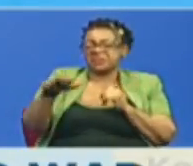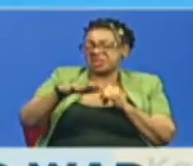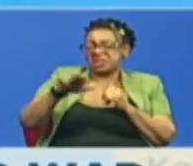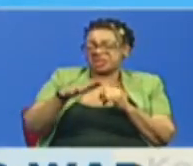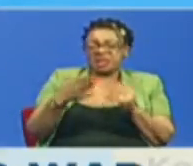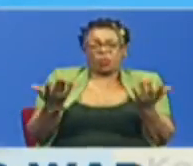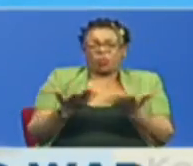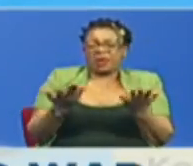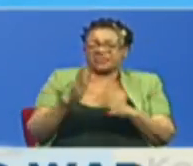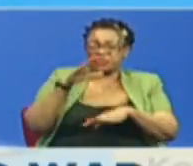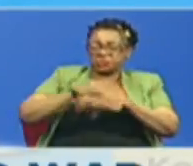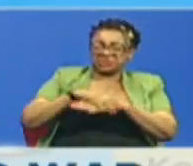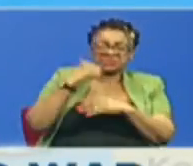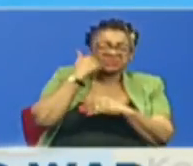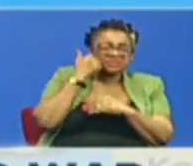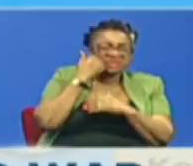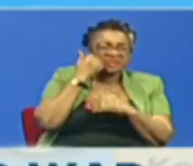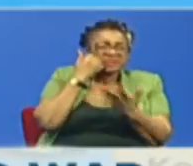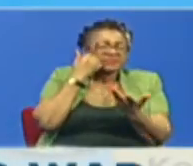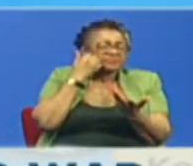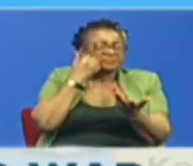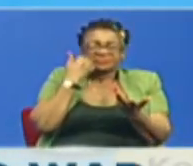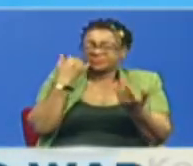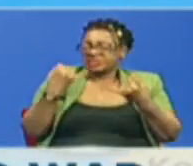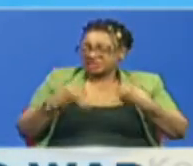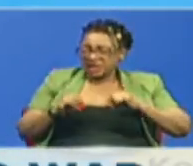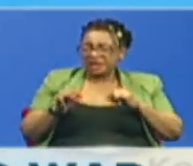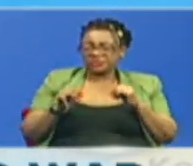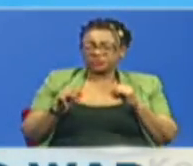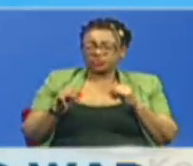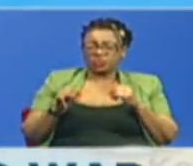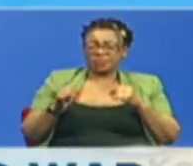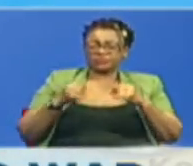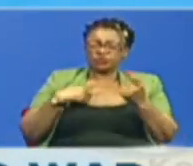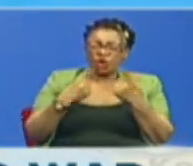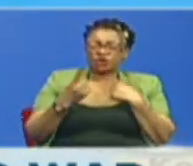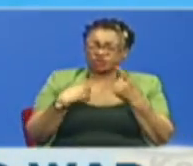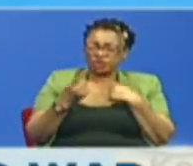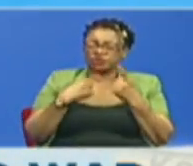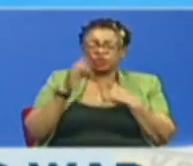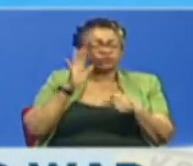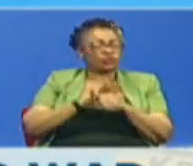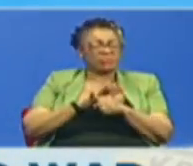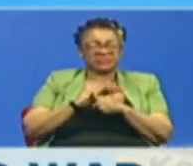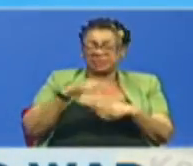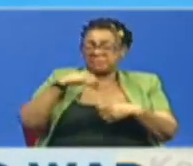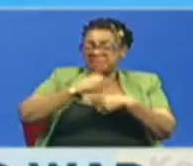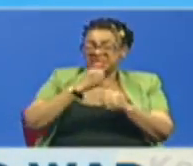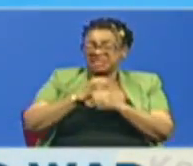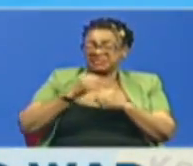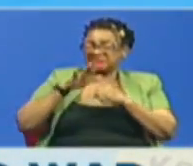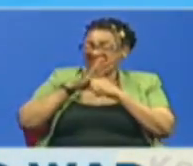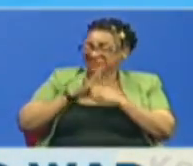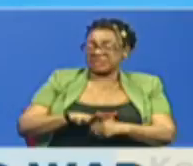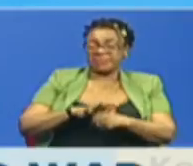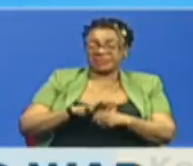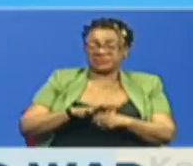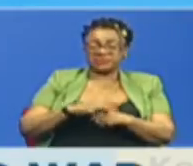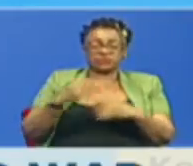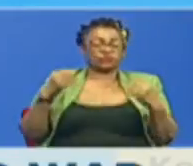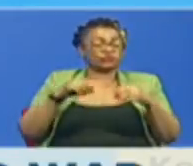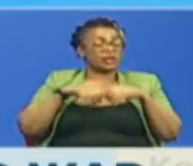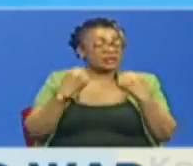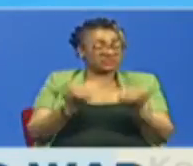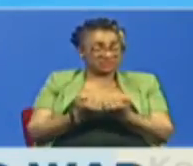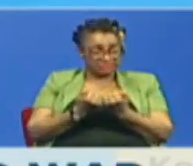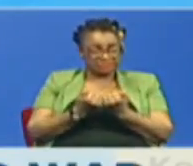have contracted, you know, profiling them and elevating, you know, stigma in the society. Again, this is something that does not add value to this